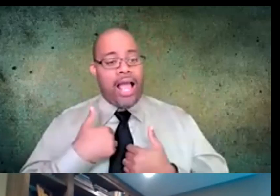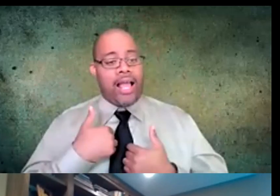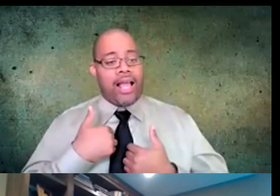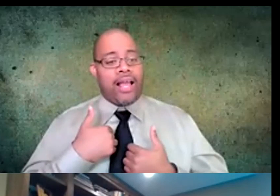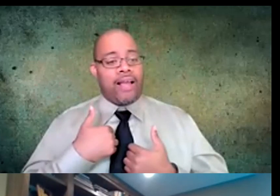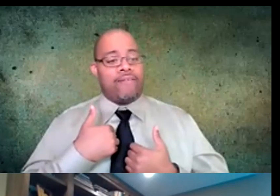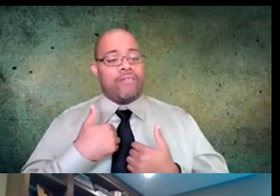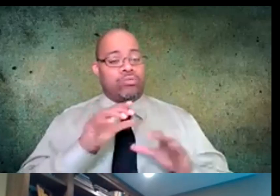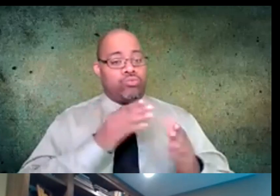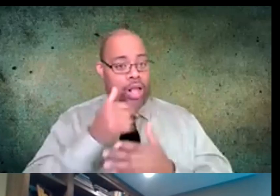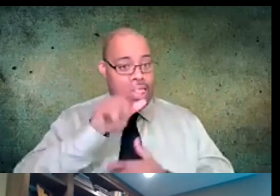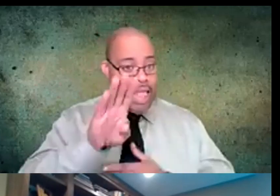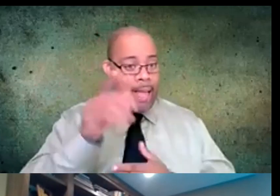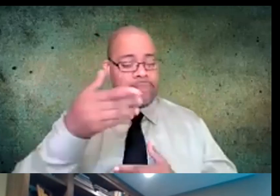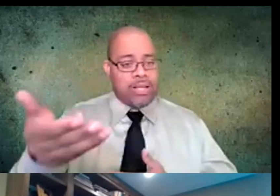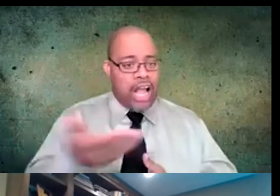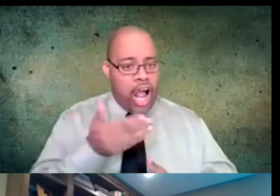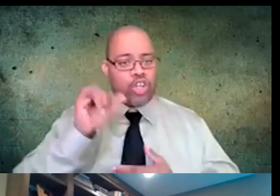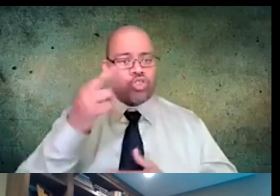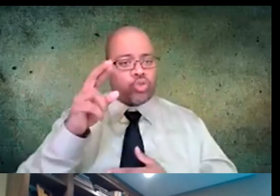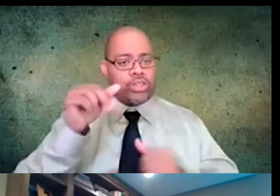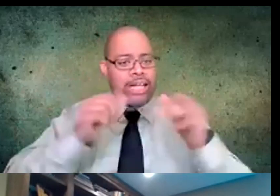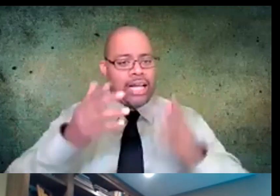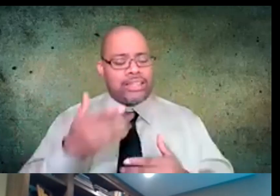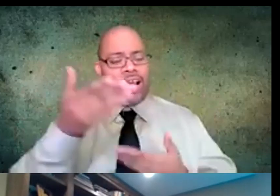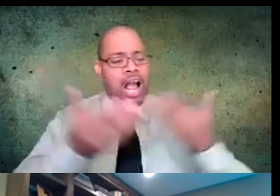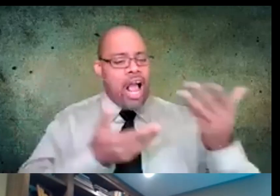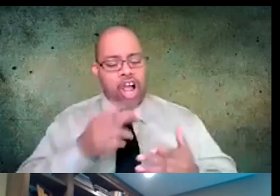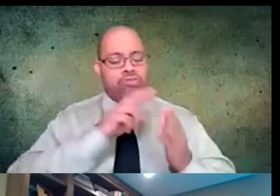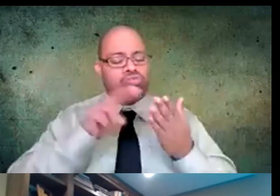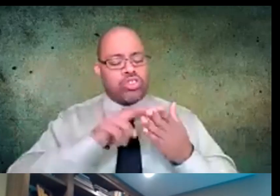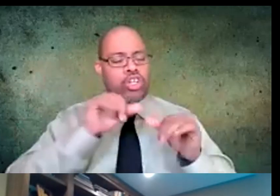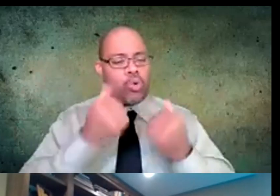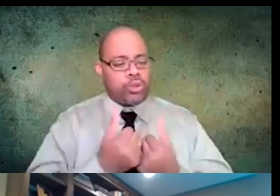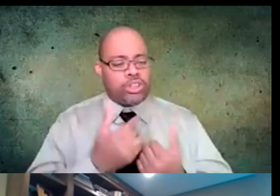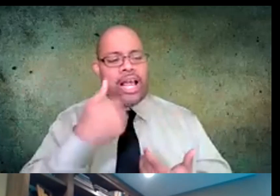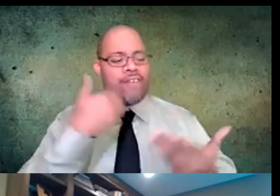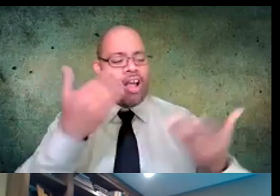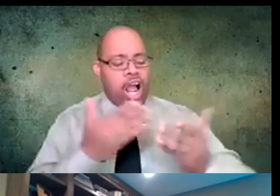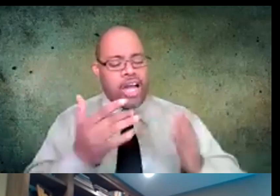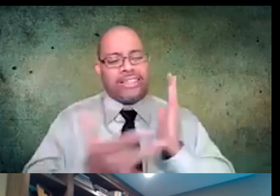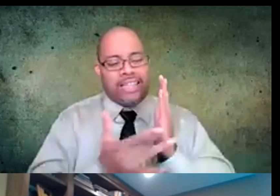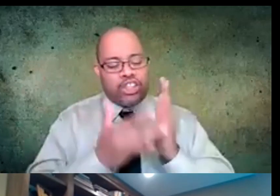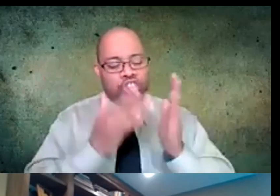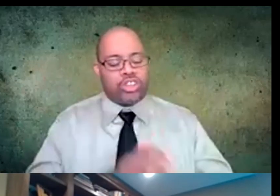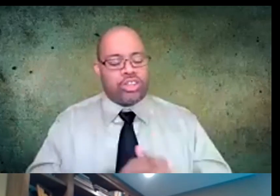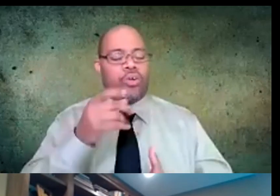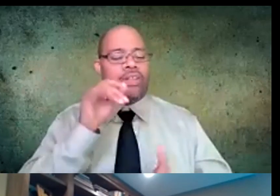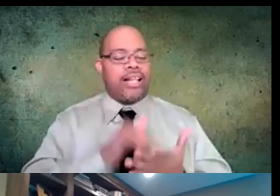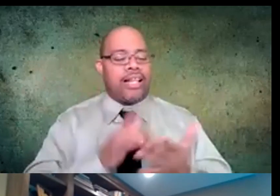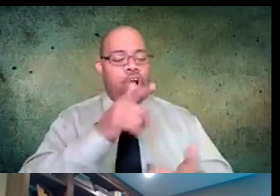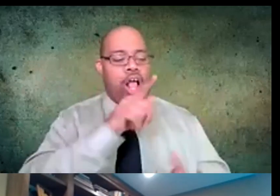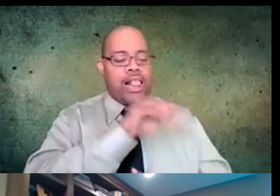So she has hired junior scientists. She has hired research associates. She has hired technicians. So now her